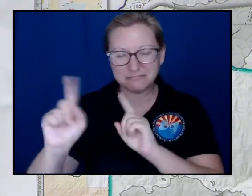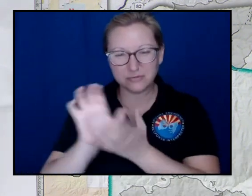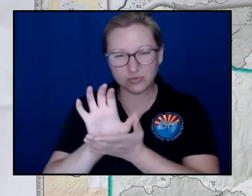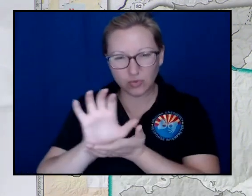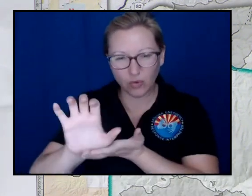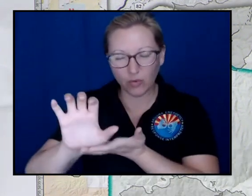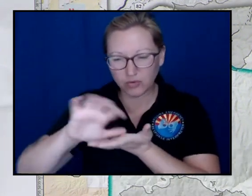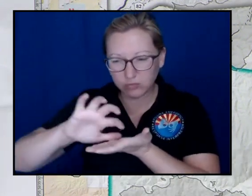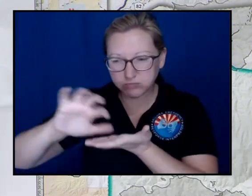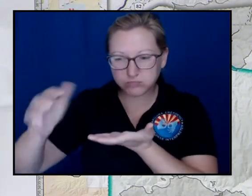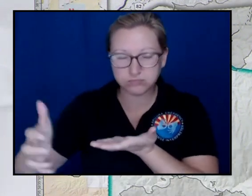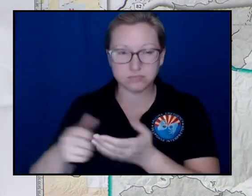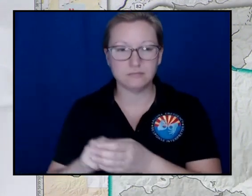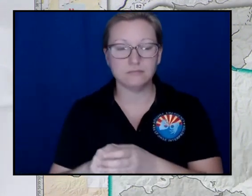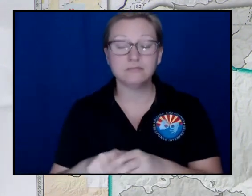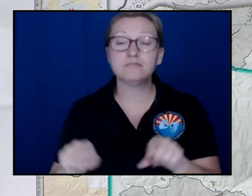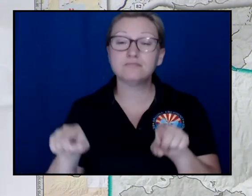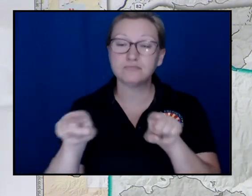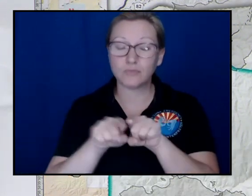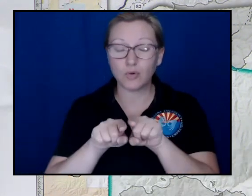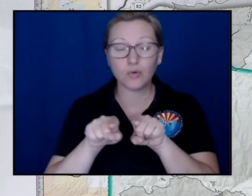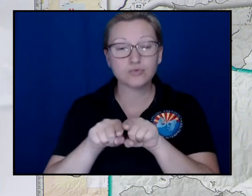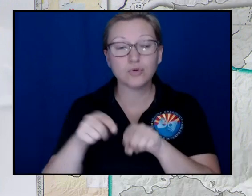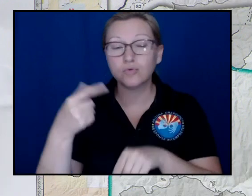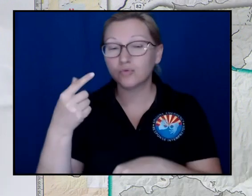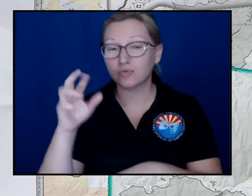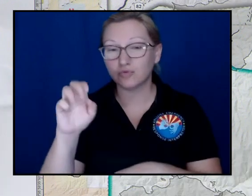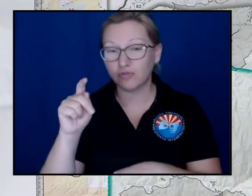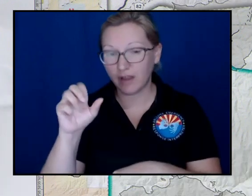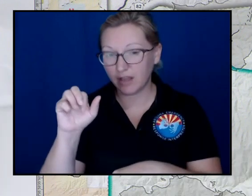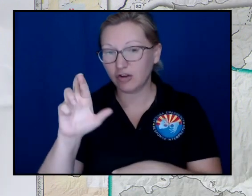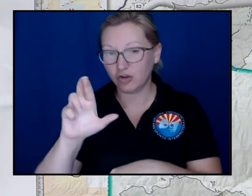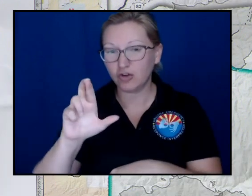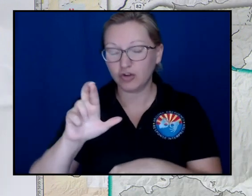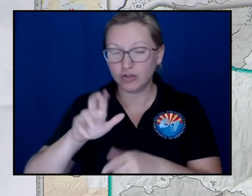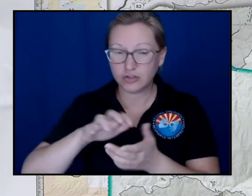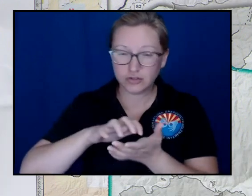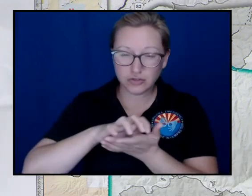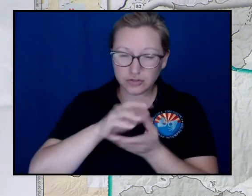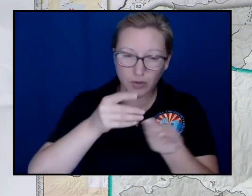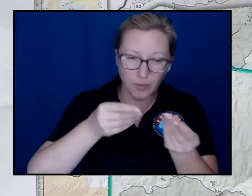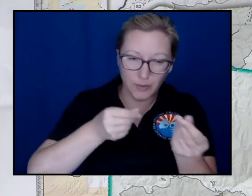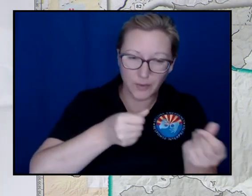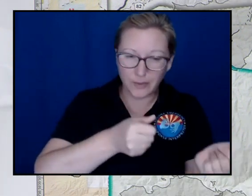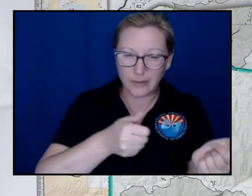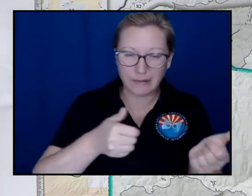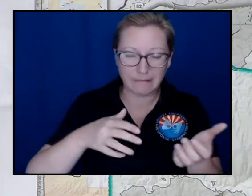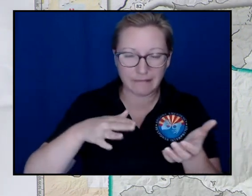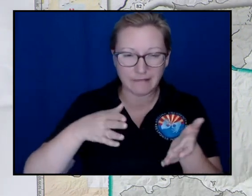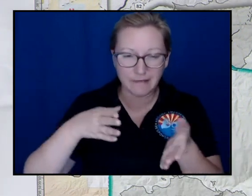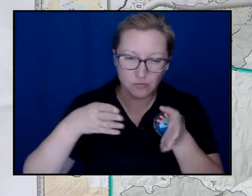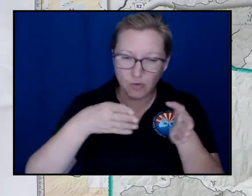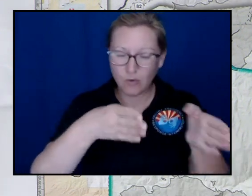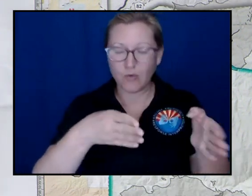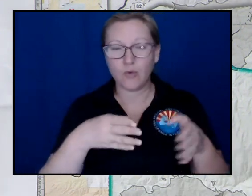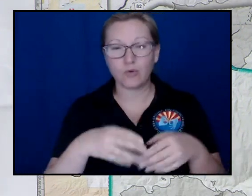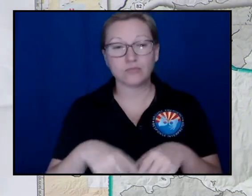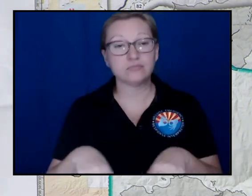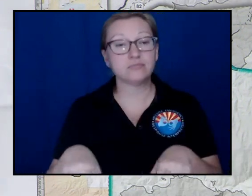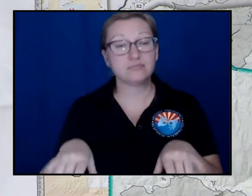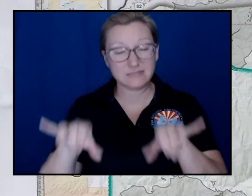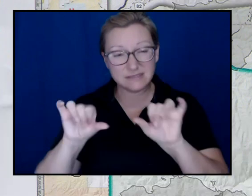doing some miscellaneous grader work within that division, and then also still assessing a lot of the work or